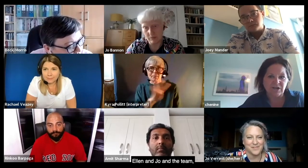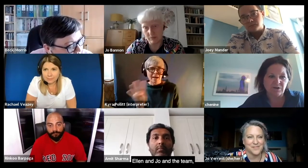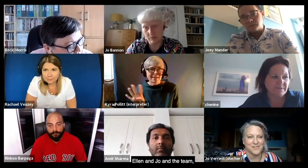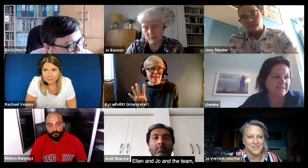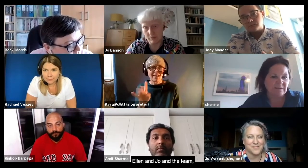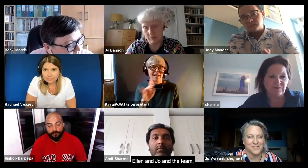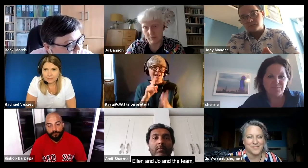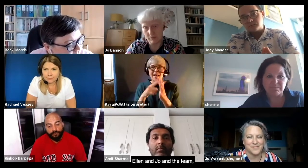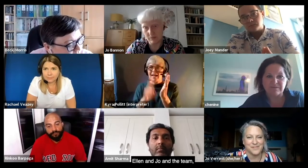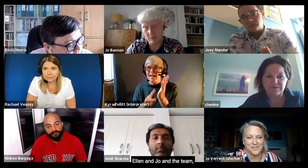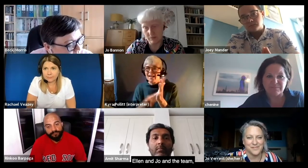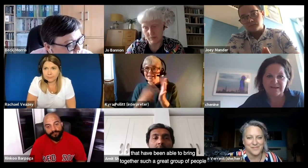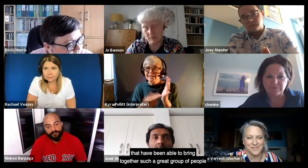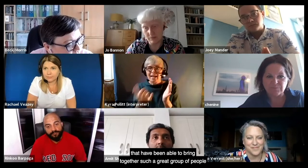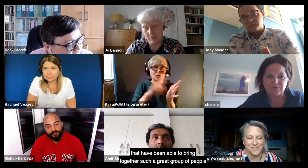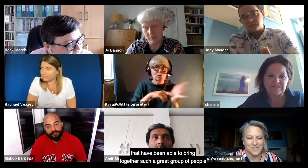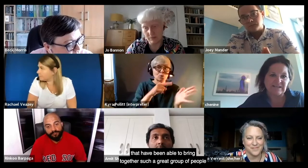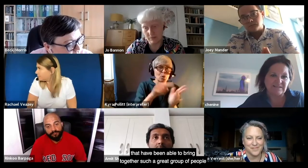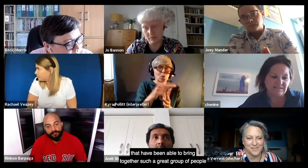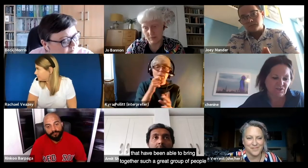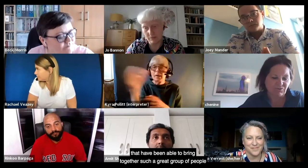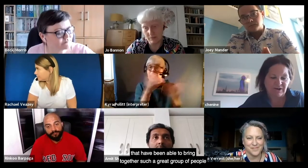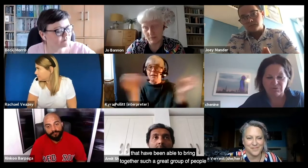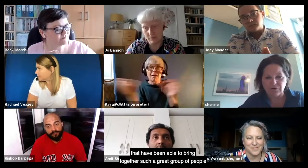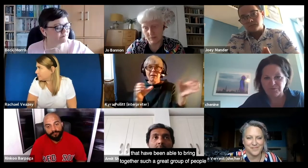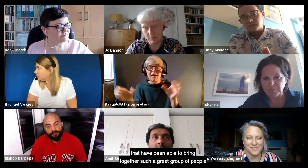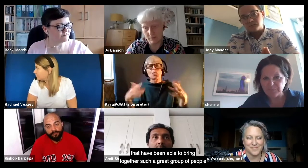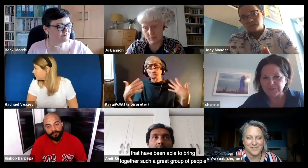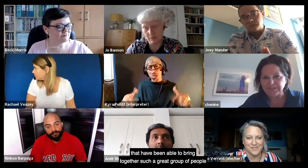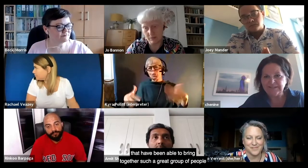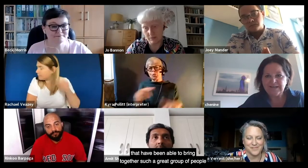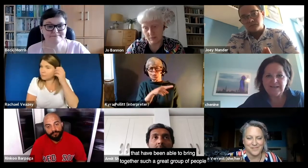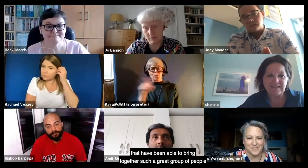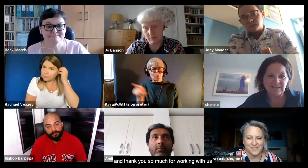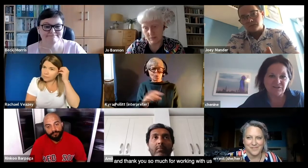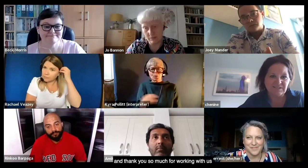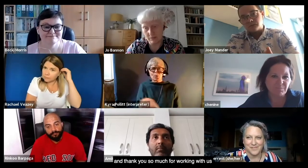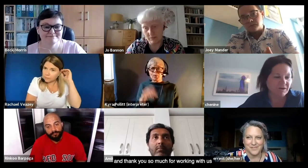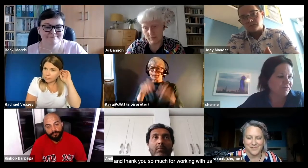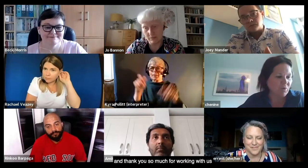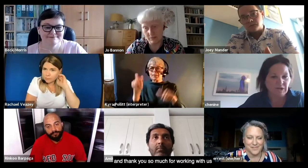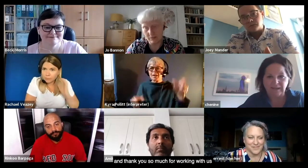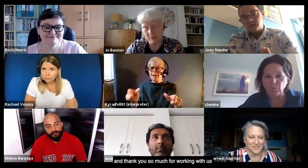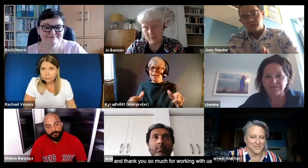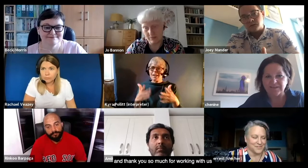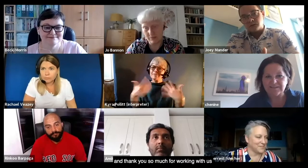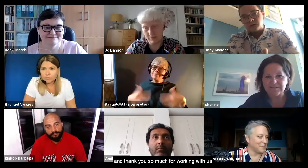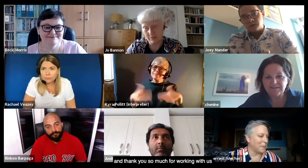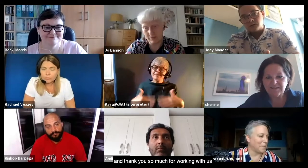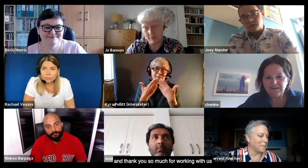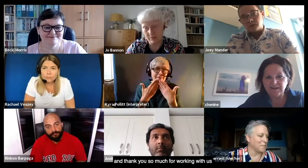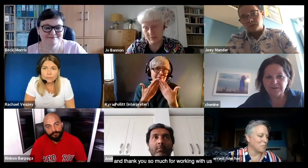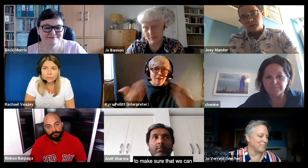and Joe and the team have been able to bring together such a great group of people. And thank you so much for working with